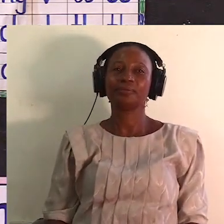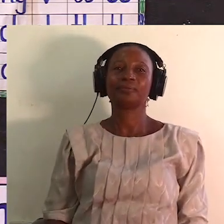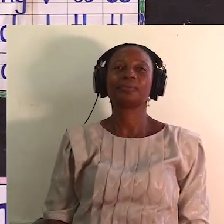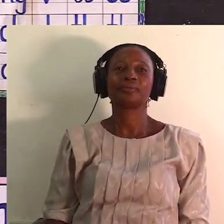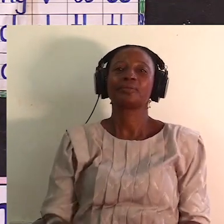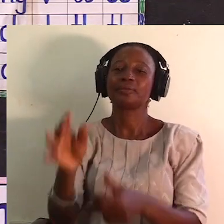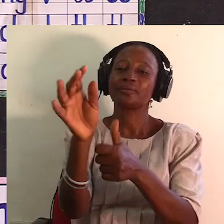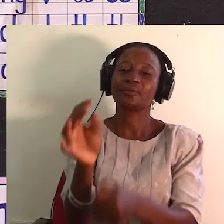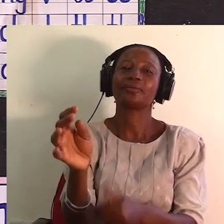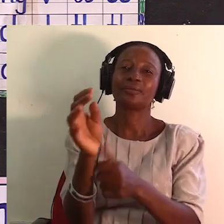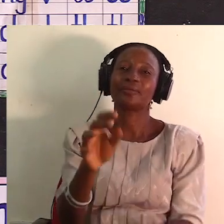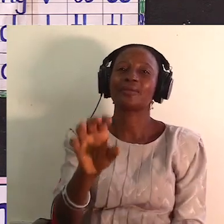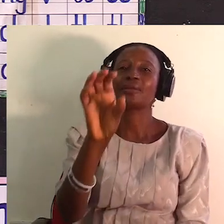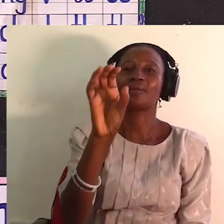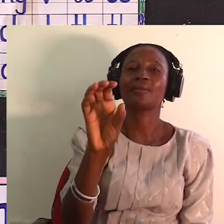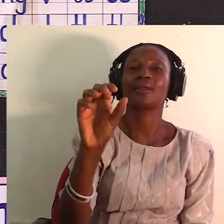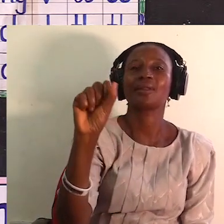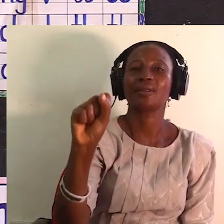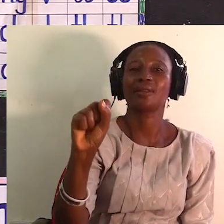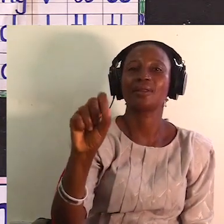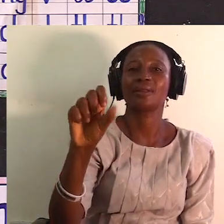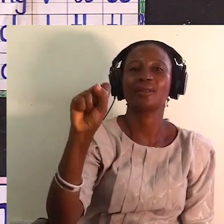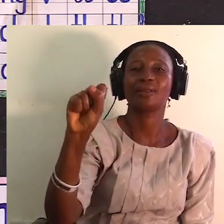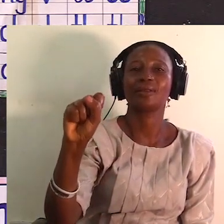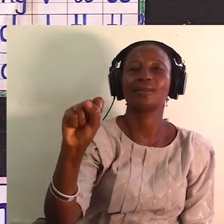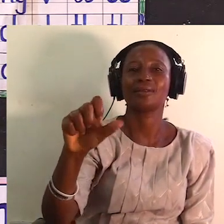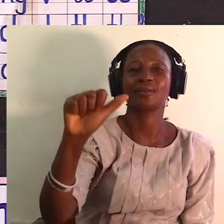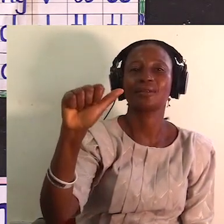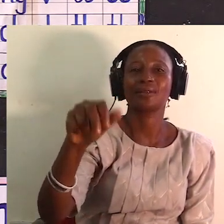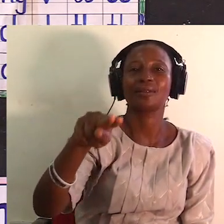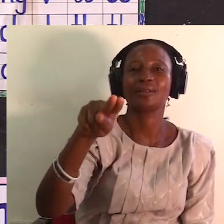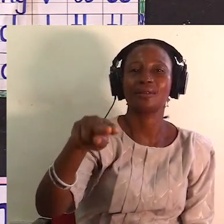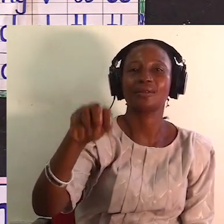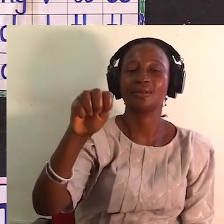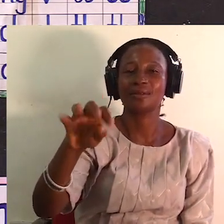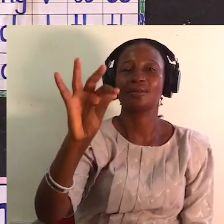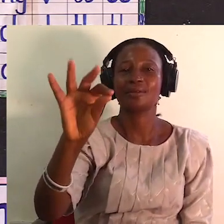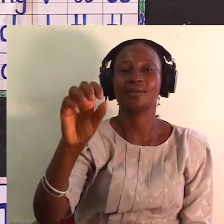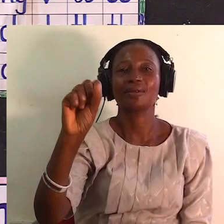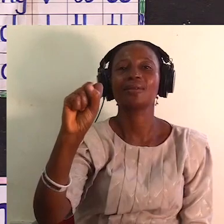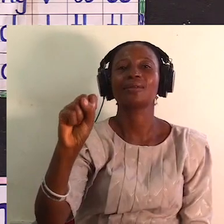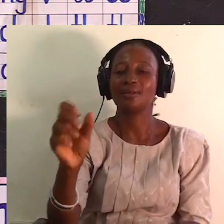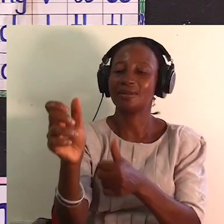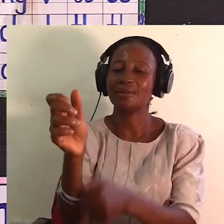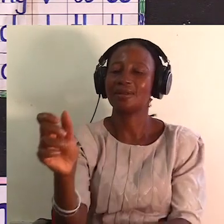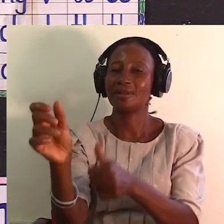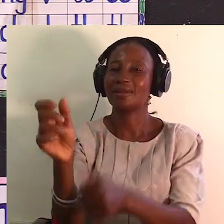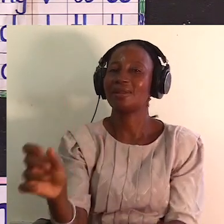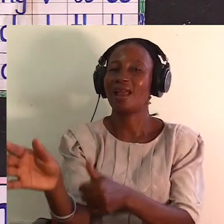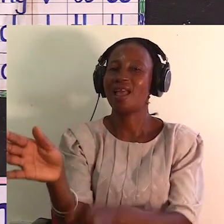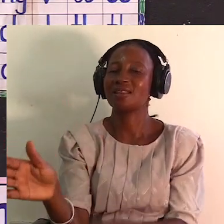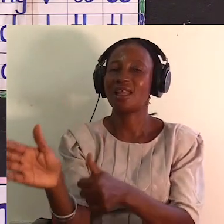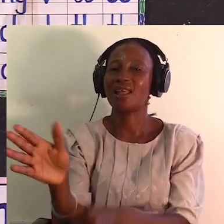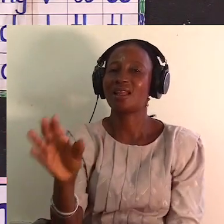So now, boys and girls, the new sound, letter sound that we are going to learn